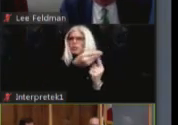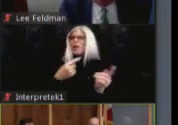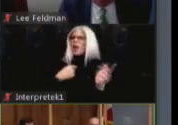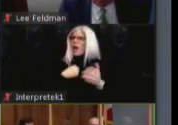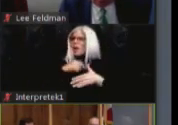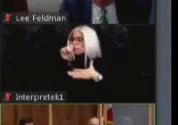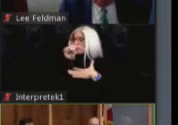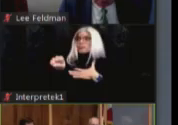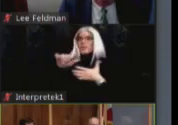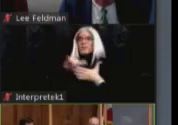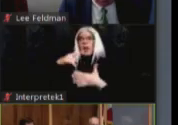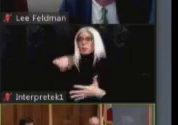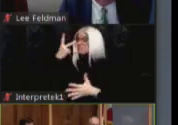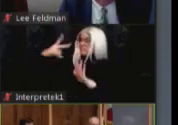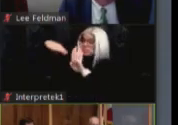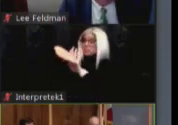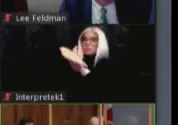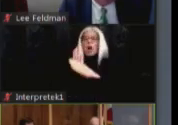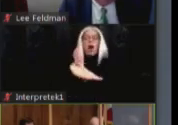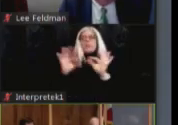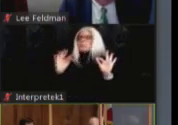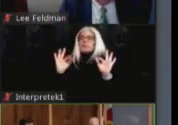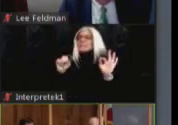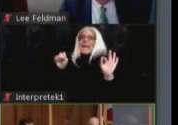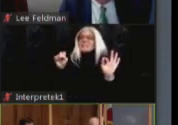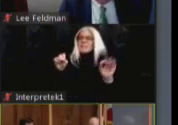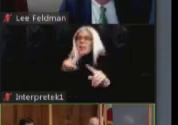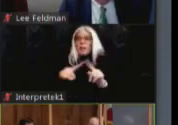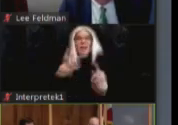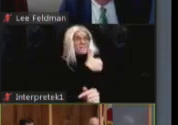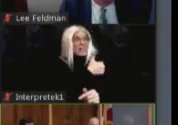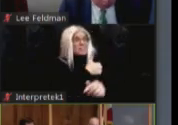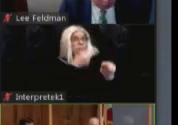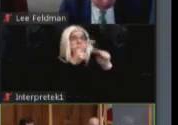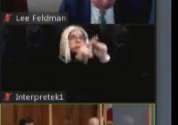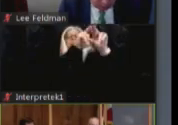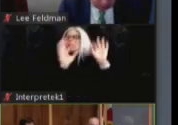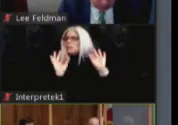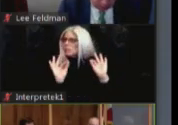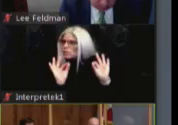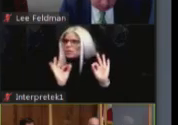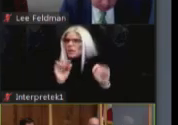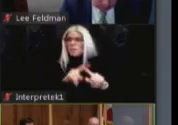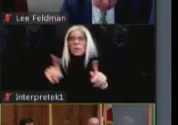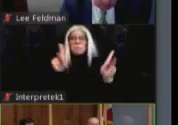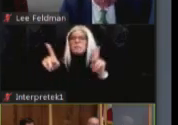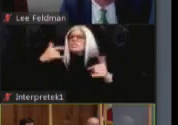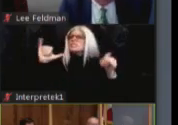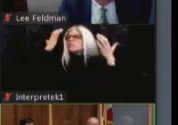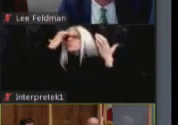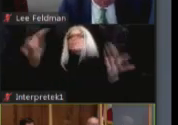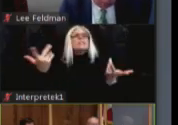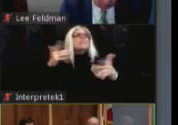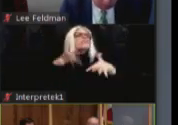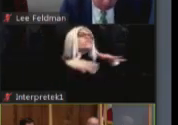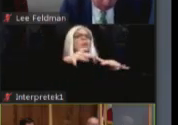That's fantastic. You know, we're getting people vaccinated. That's wonderful. But people are still dying. We're up over 200 neighbors since